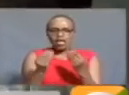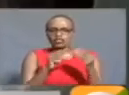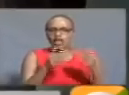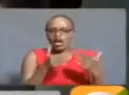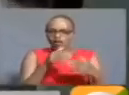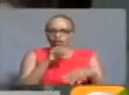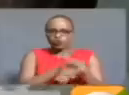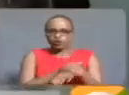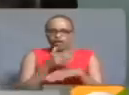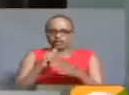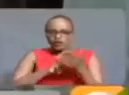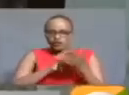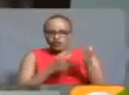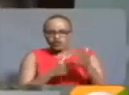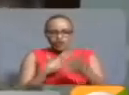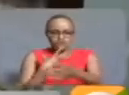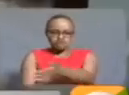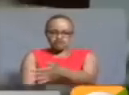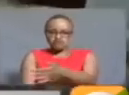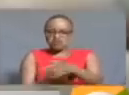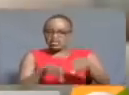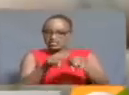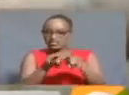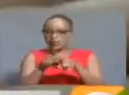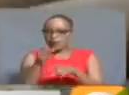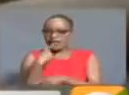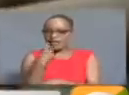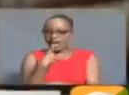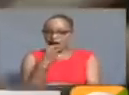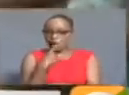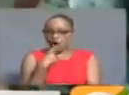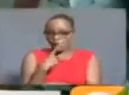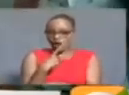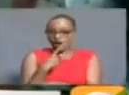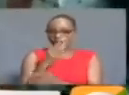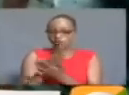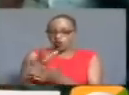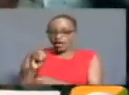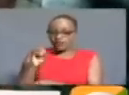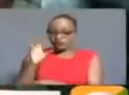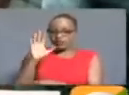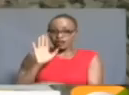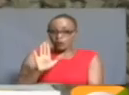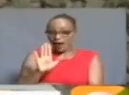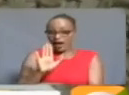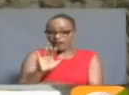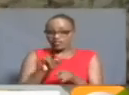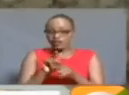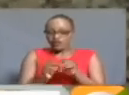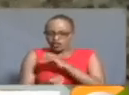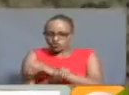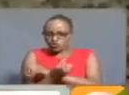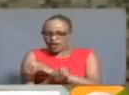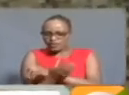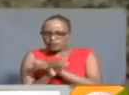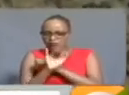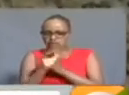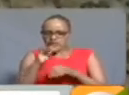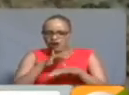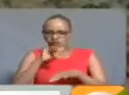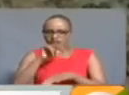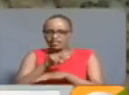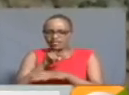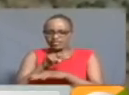kupata mafuta, sindano na hata tembe hizi licha ya gharama yake, na kukujuza athari za baadhi ya